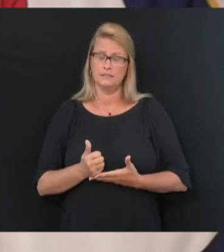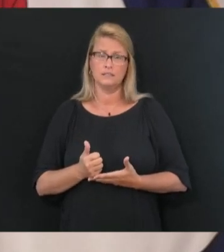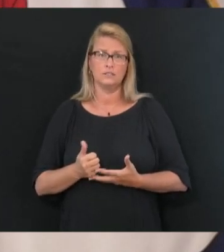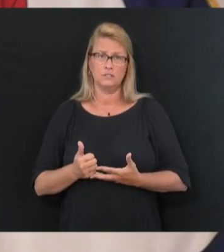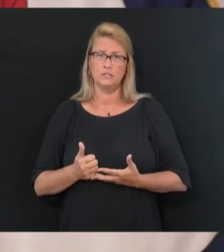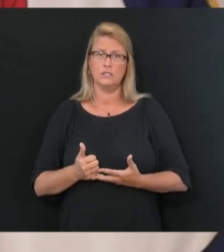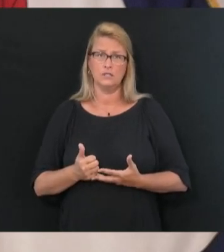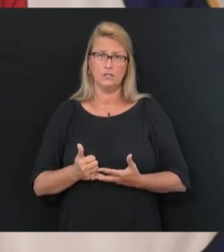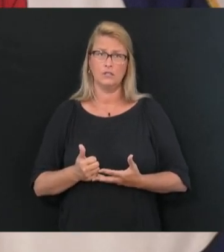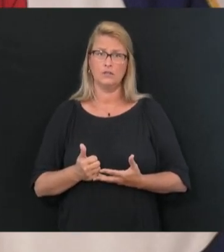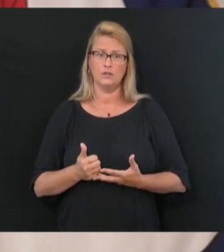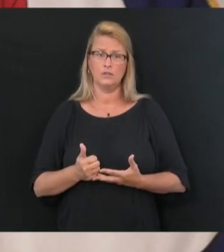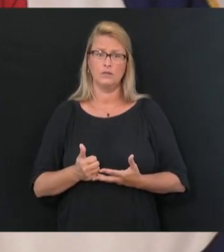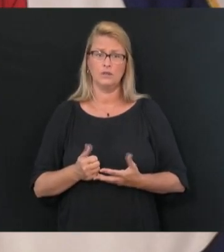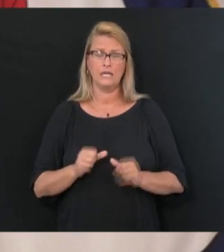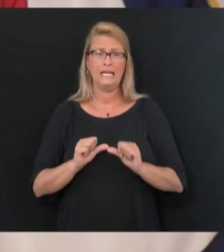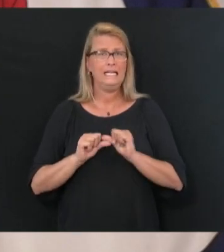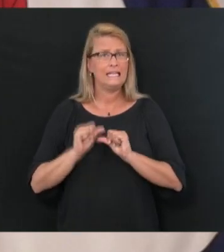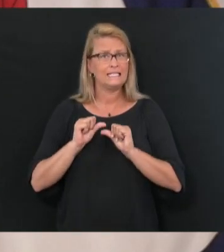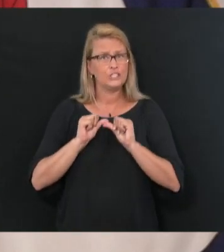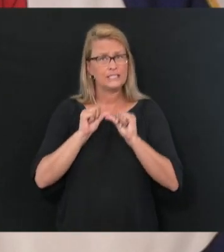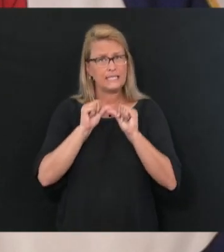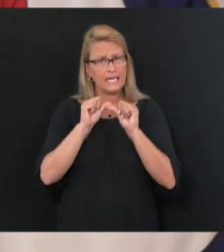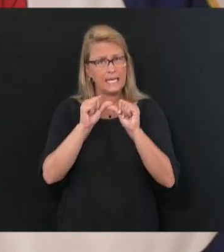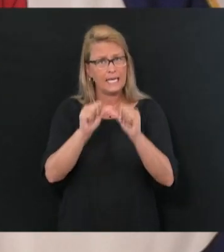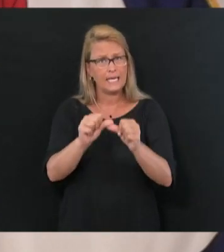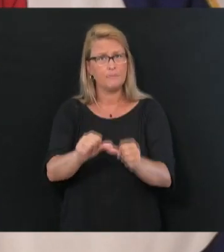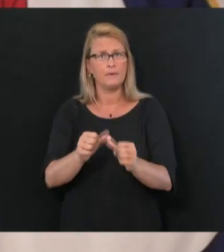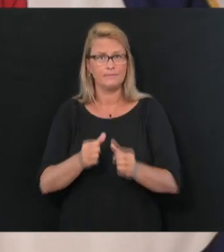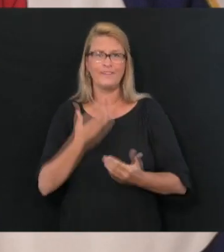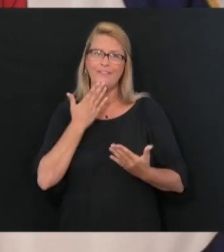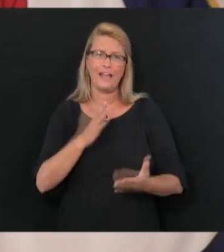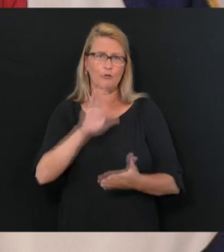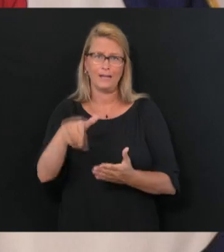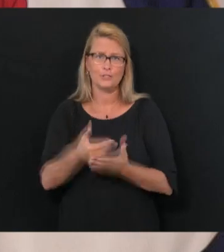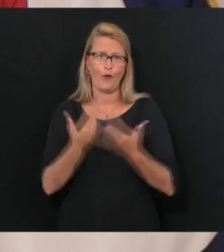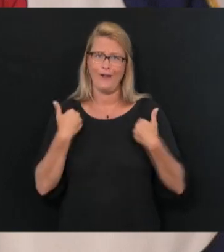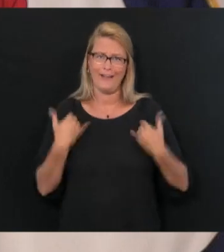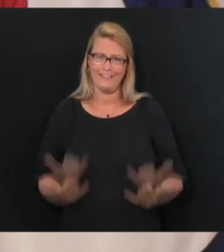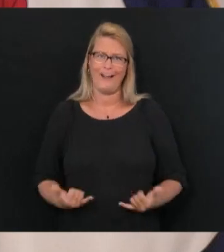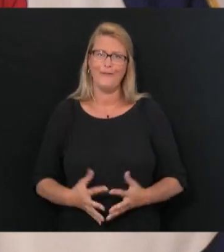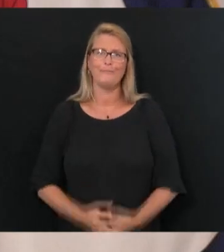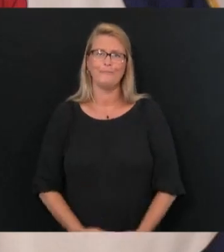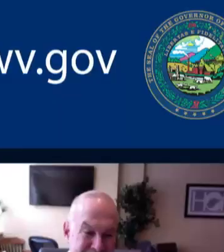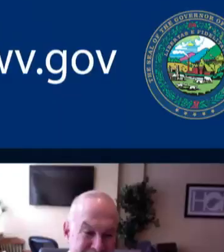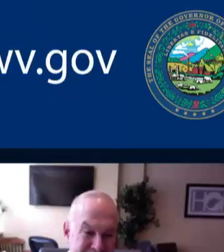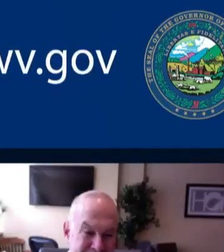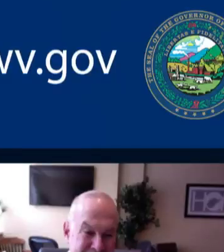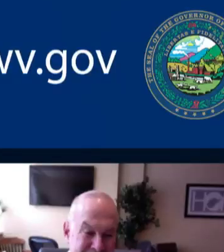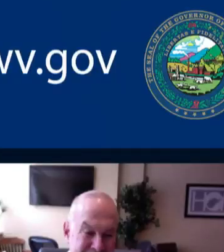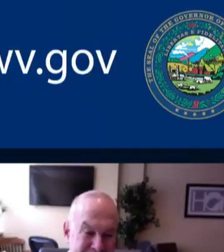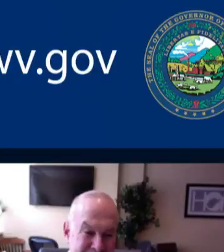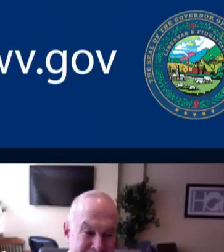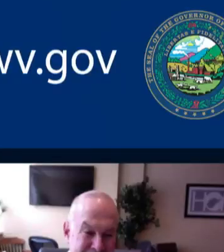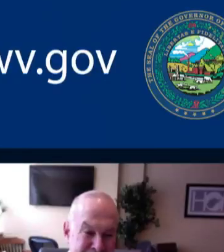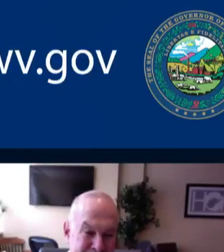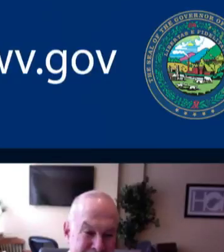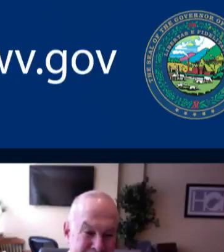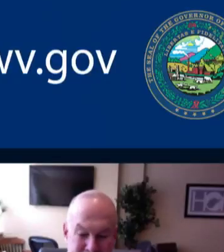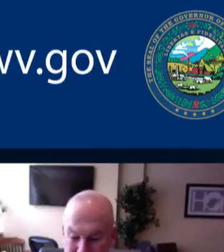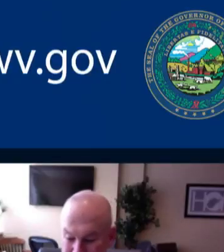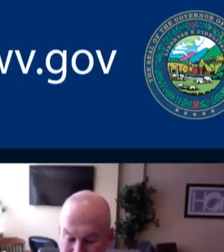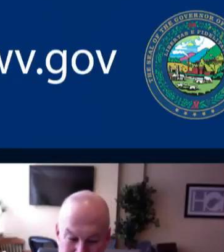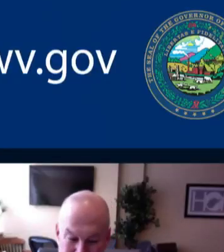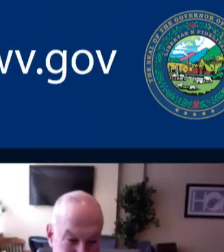just keep moving it north. Thank you. That's all I've got. All right, thank you, Governor. Let's now go to Dr. Clay Marsh,